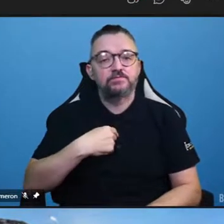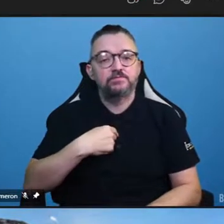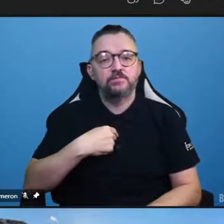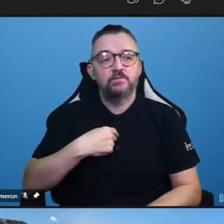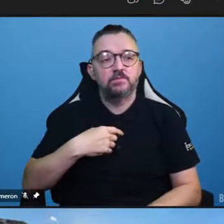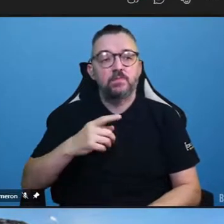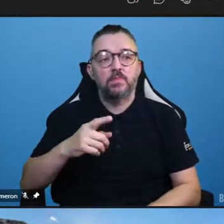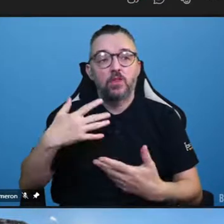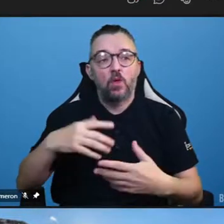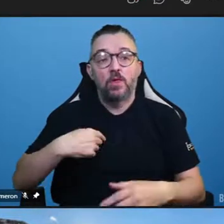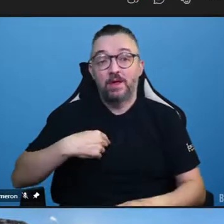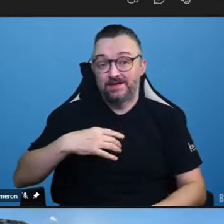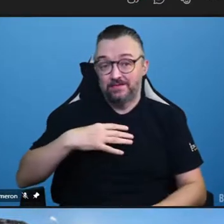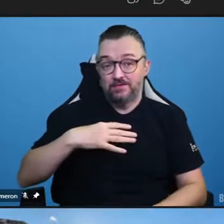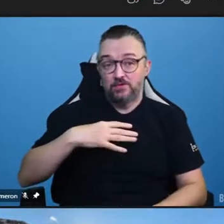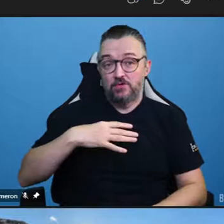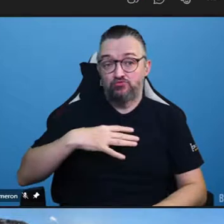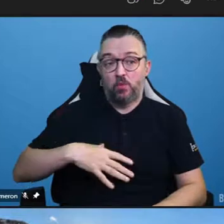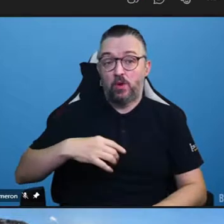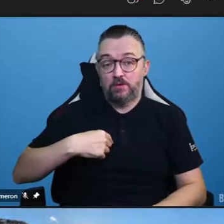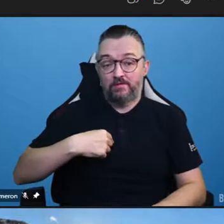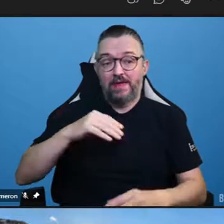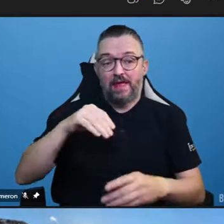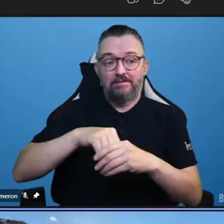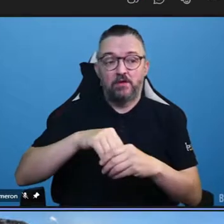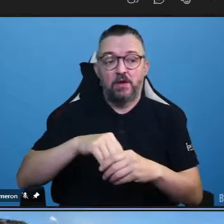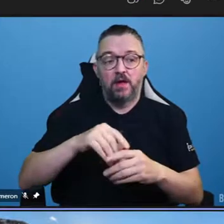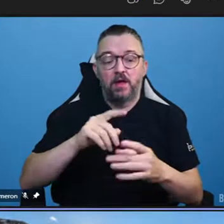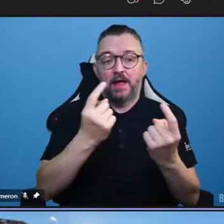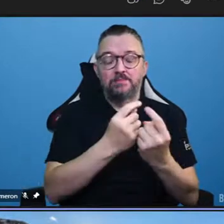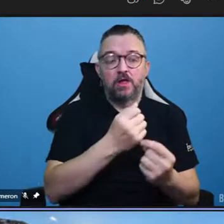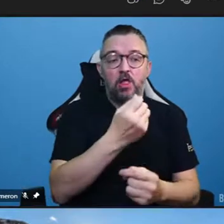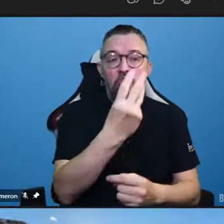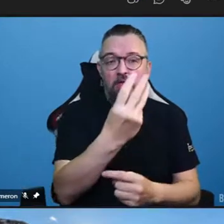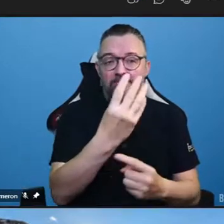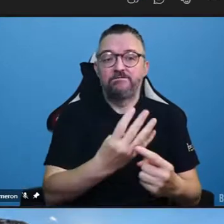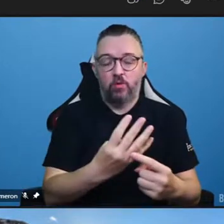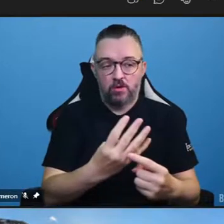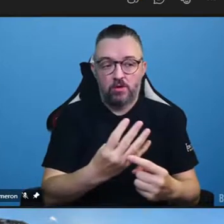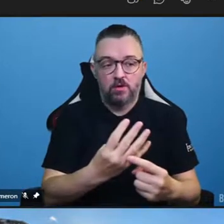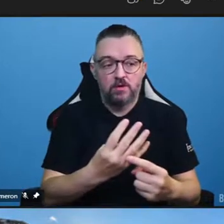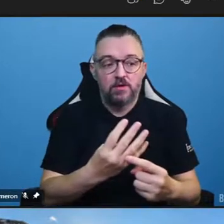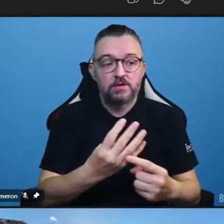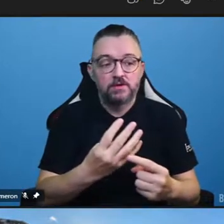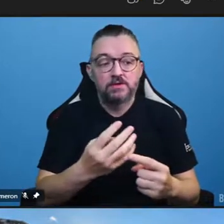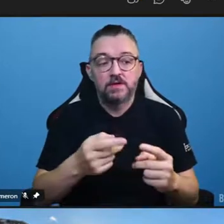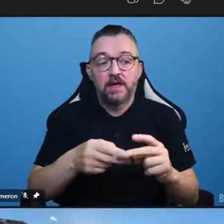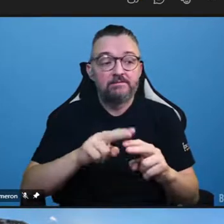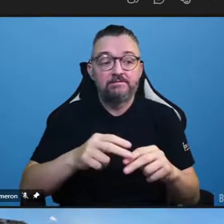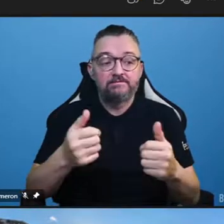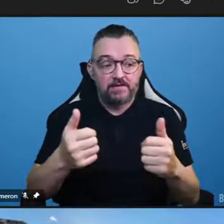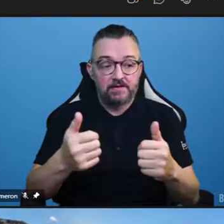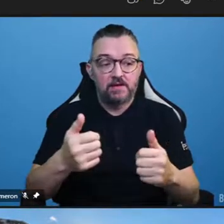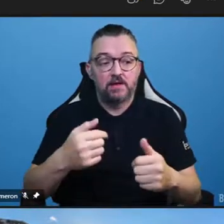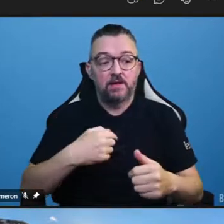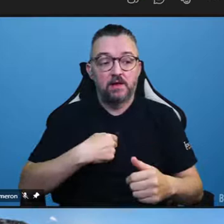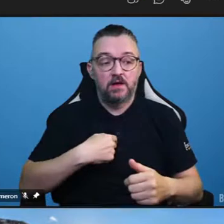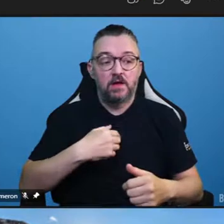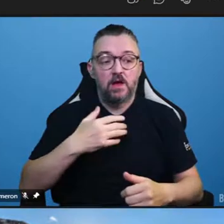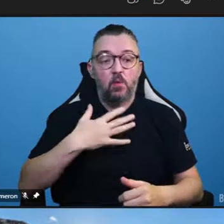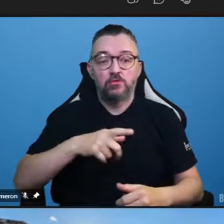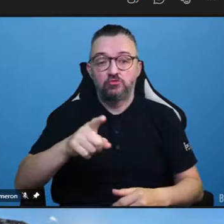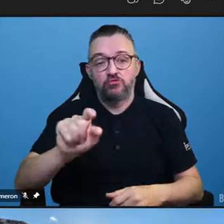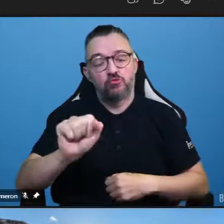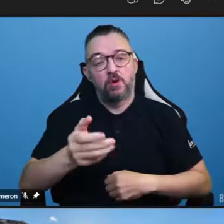we're only required here for items 3 and 4. And if that's fine, then I'll be looking for your